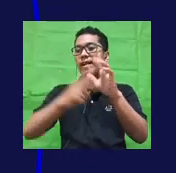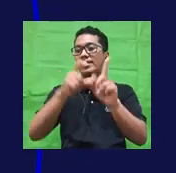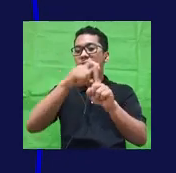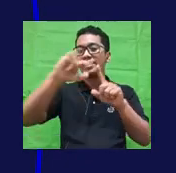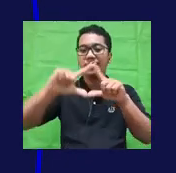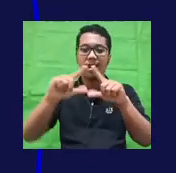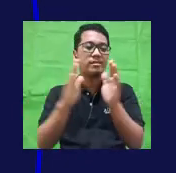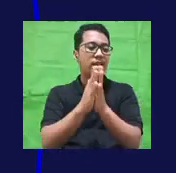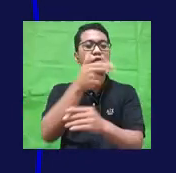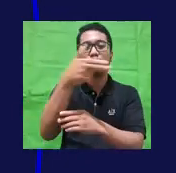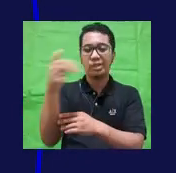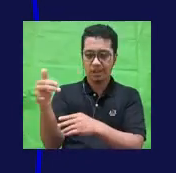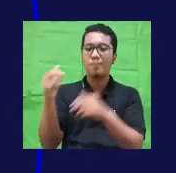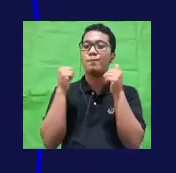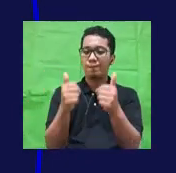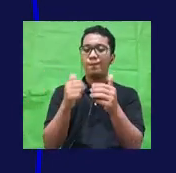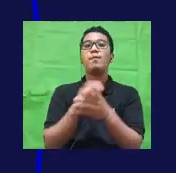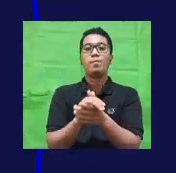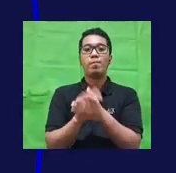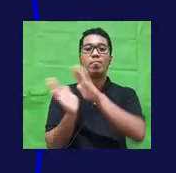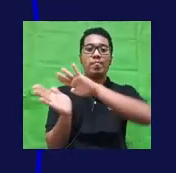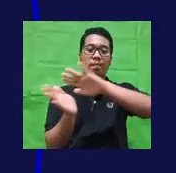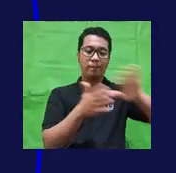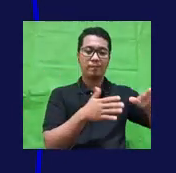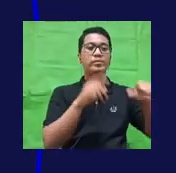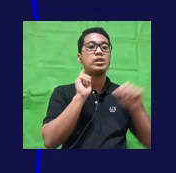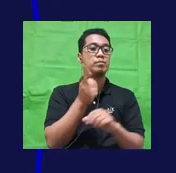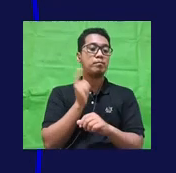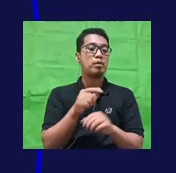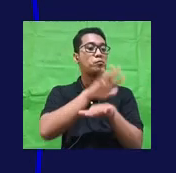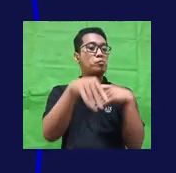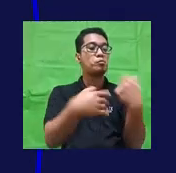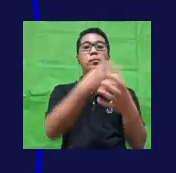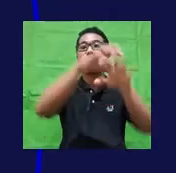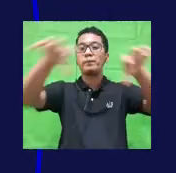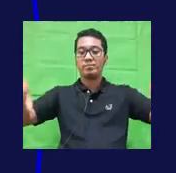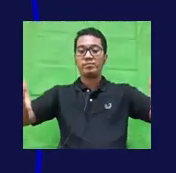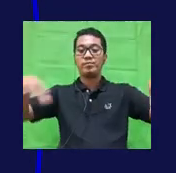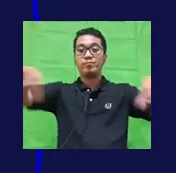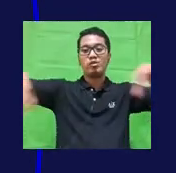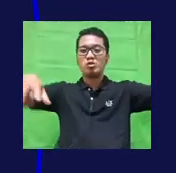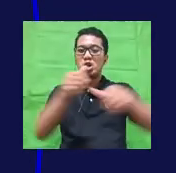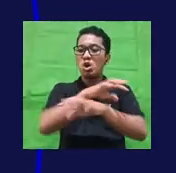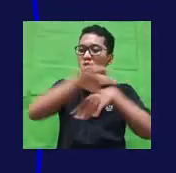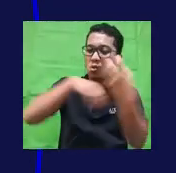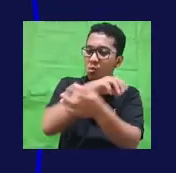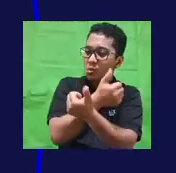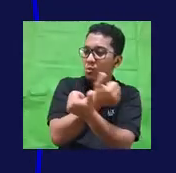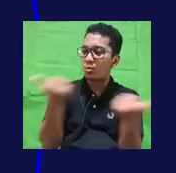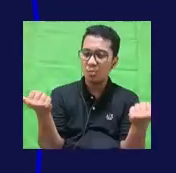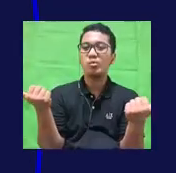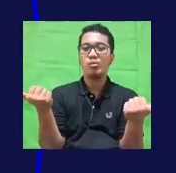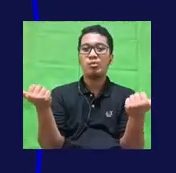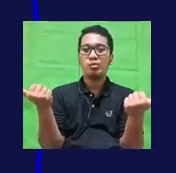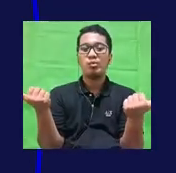Because every location has its own complexity, every location has its own diversity, and